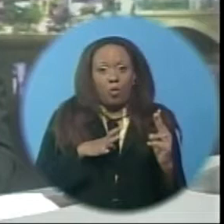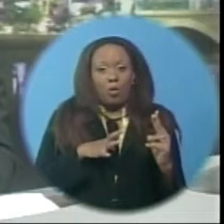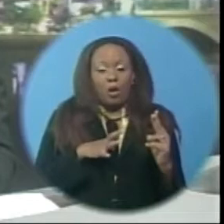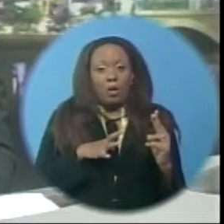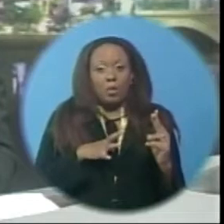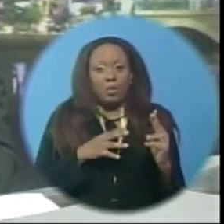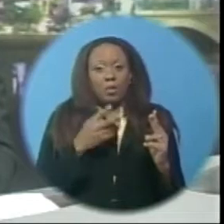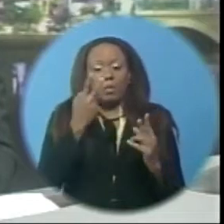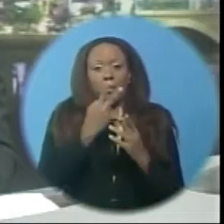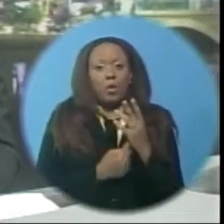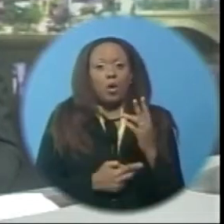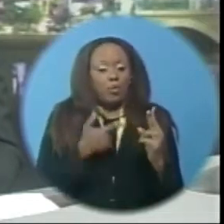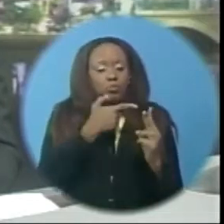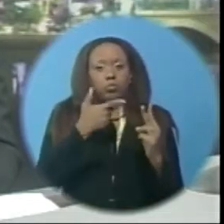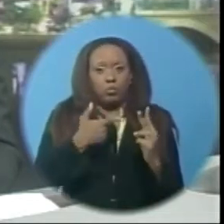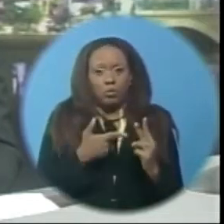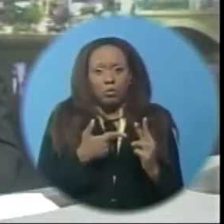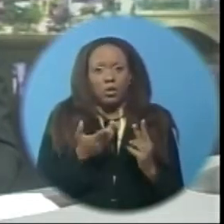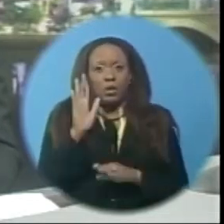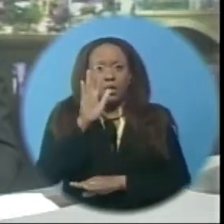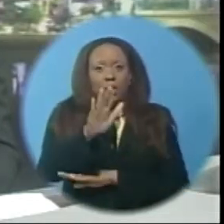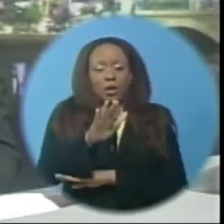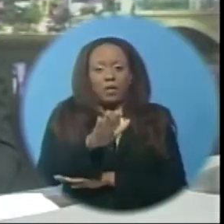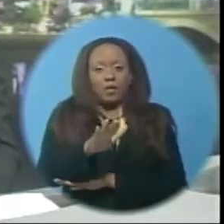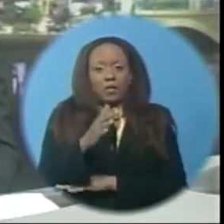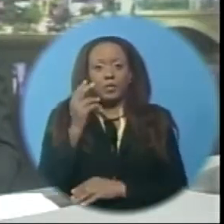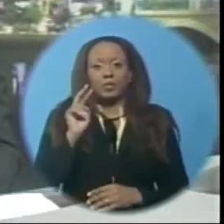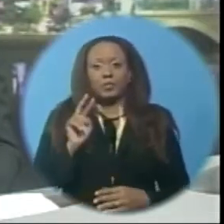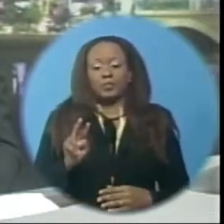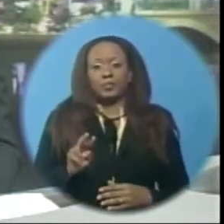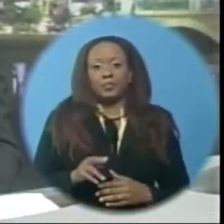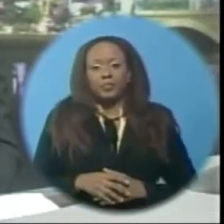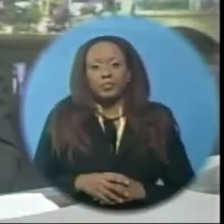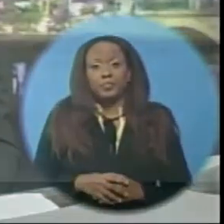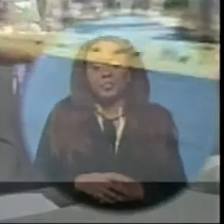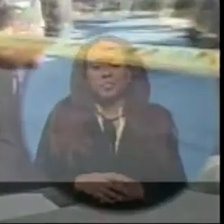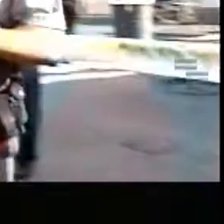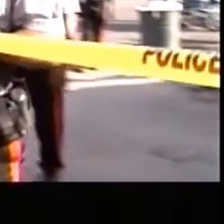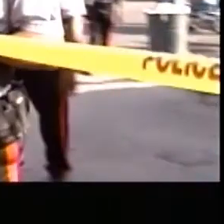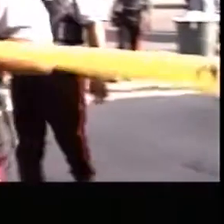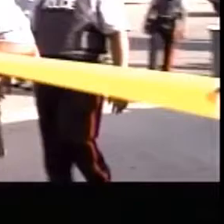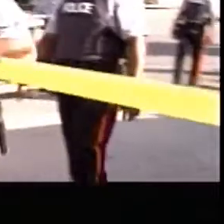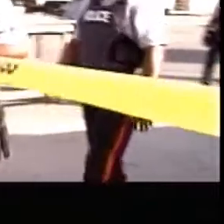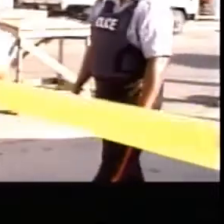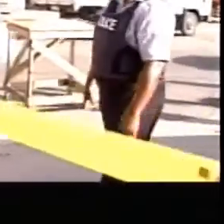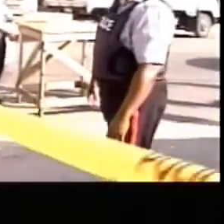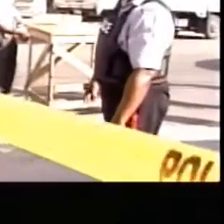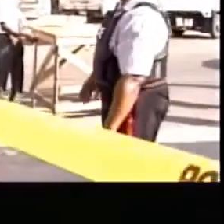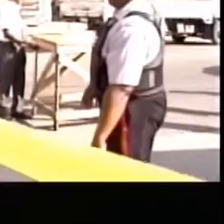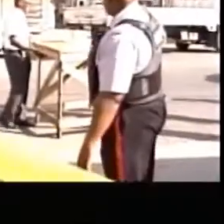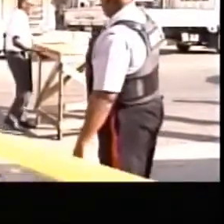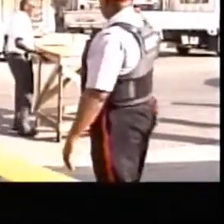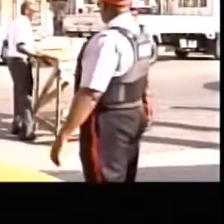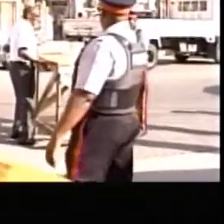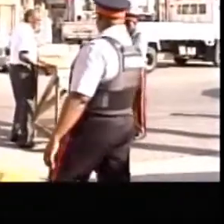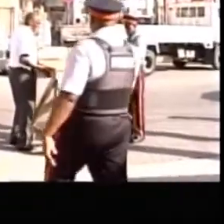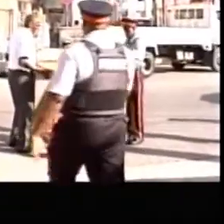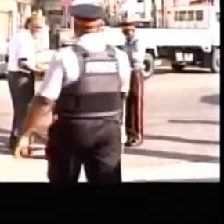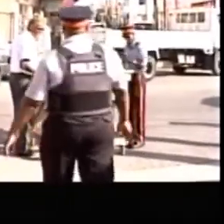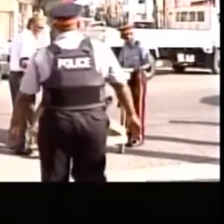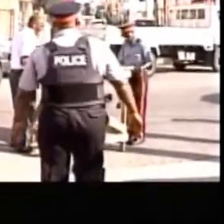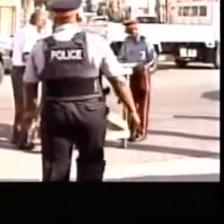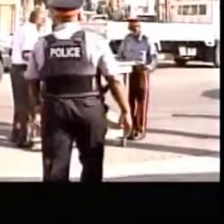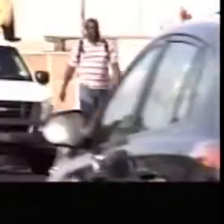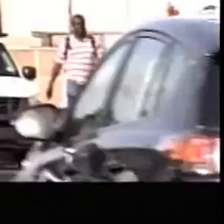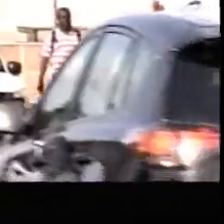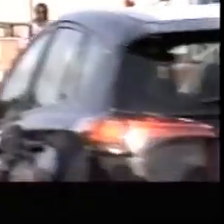nursing injuries after being shot this afternoon at the Fairchild Street Market. The 14-year-old was hit by a stray bullet in